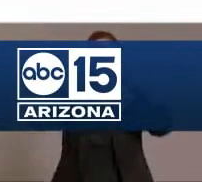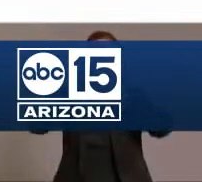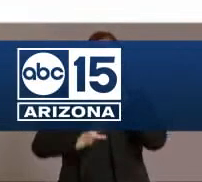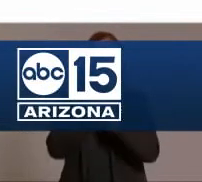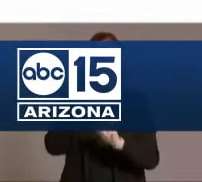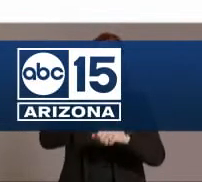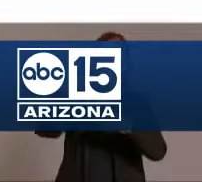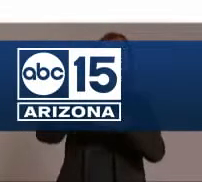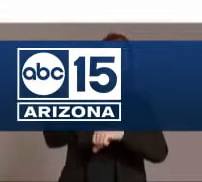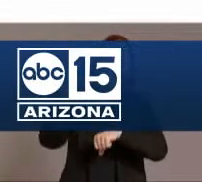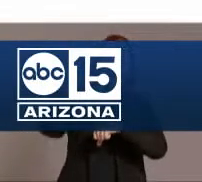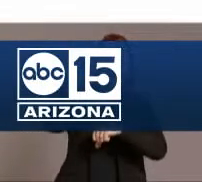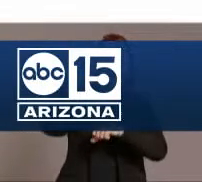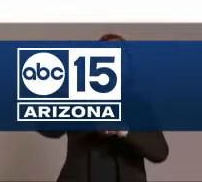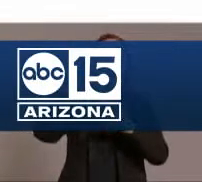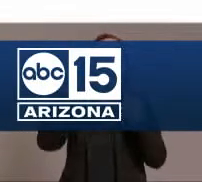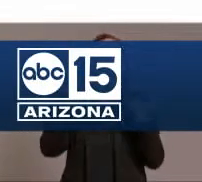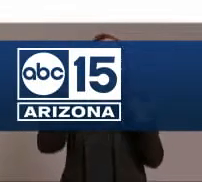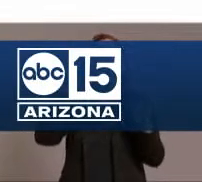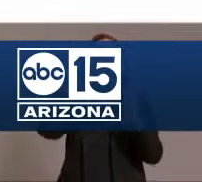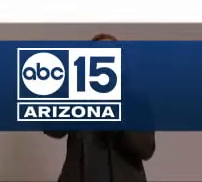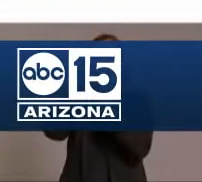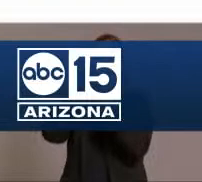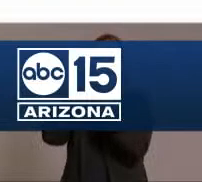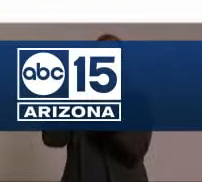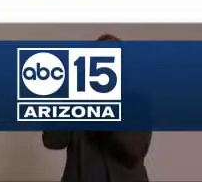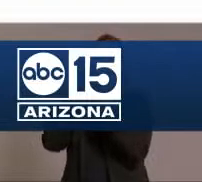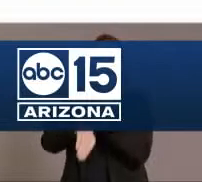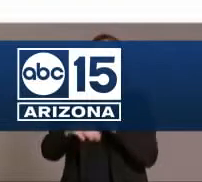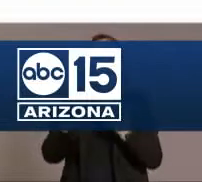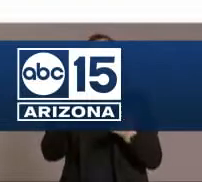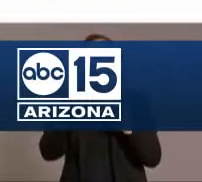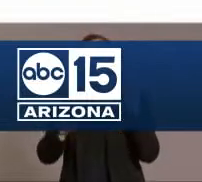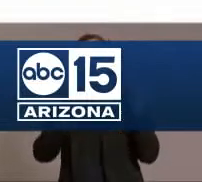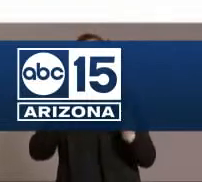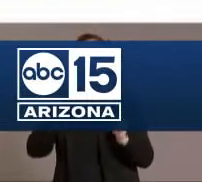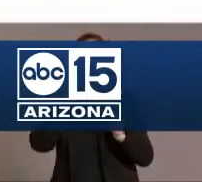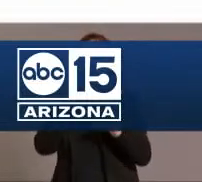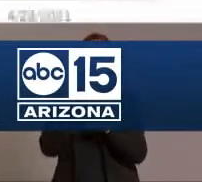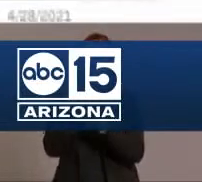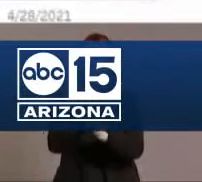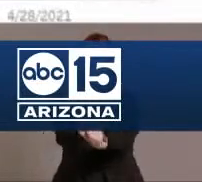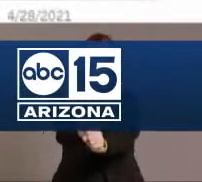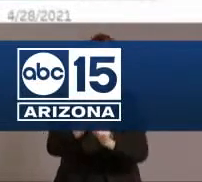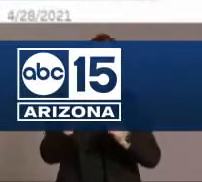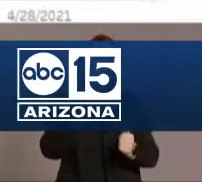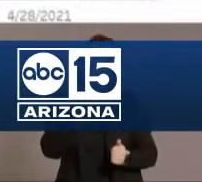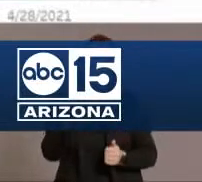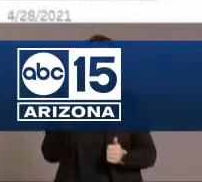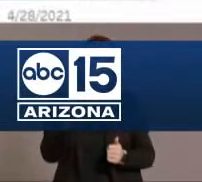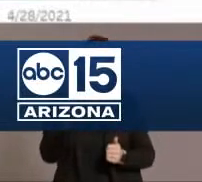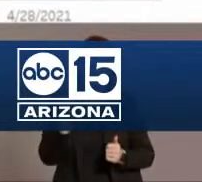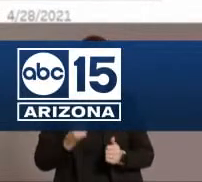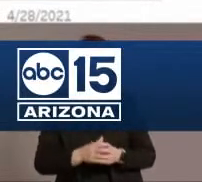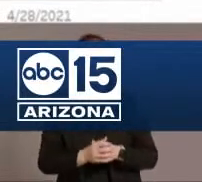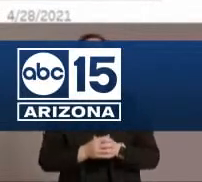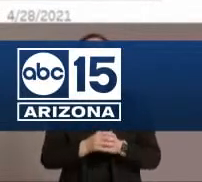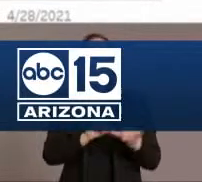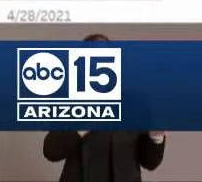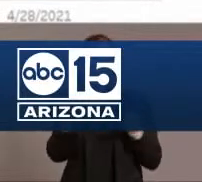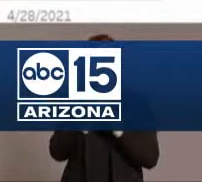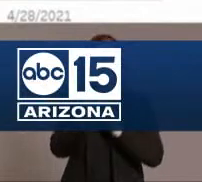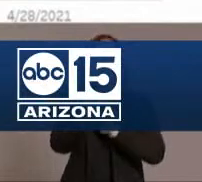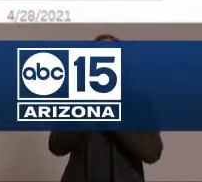are starting to see a decline, and a decline in the demand. And you can see that here as well with our state